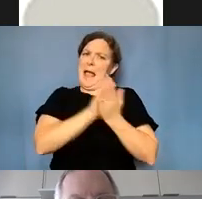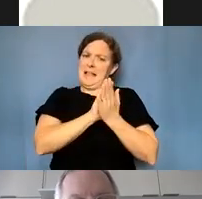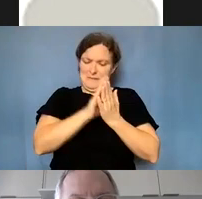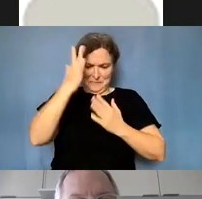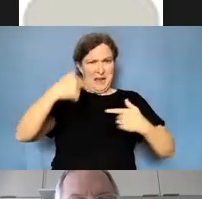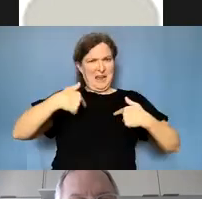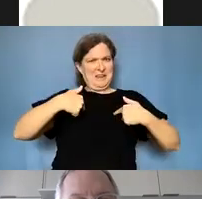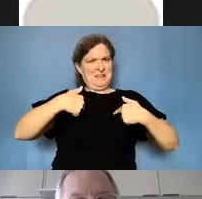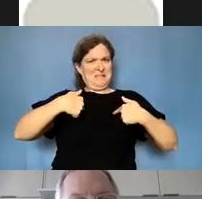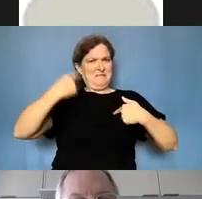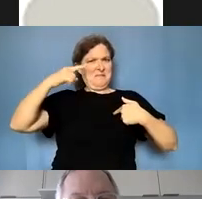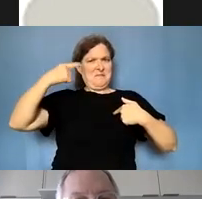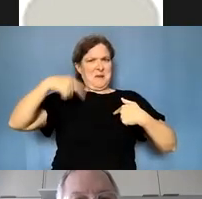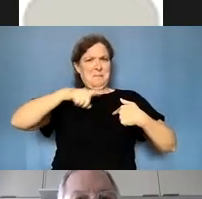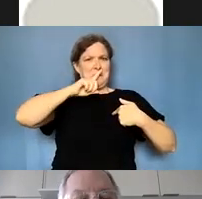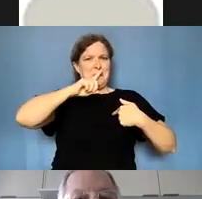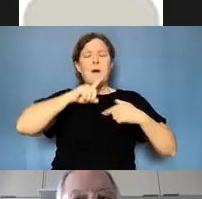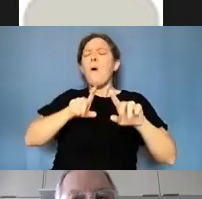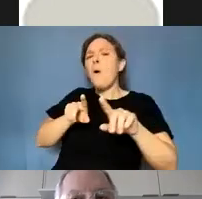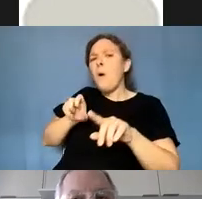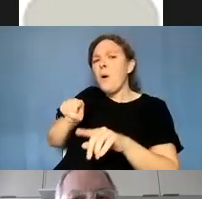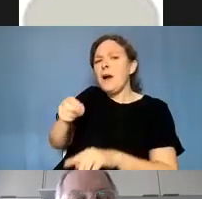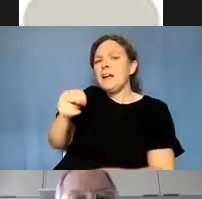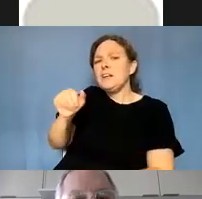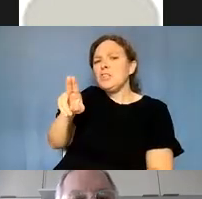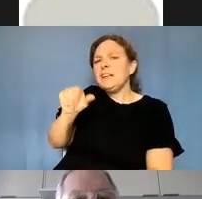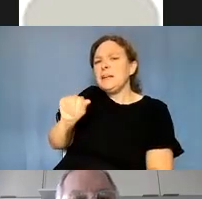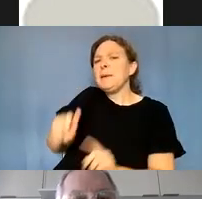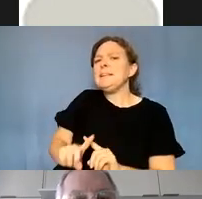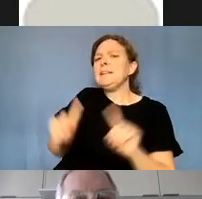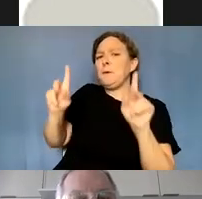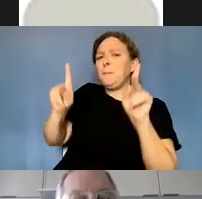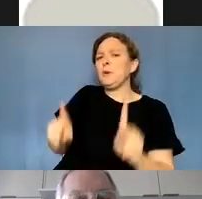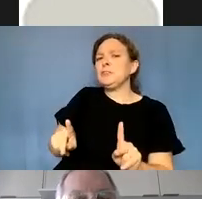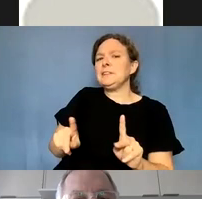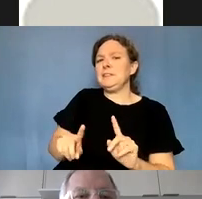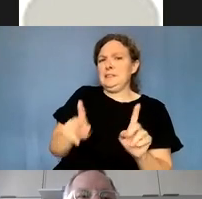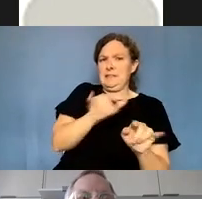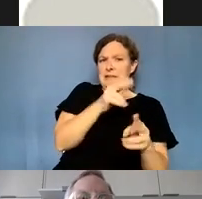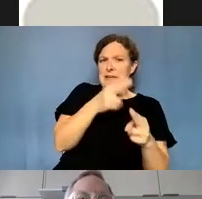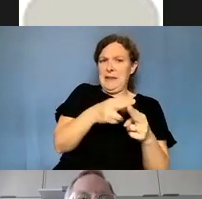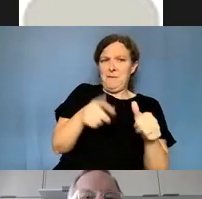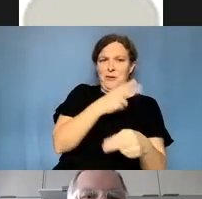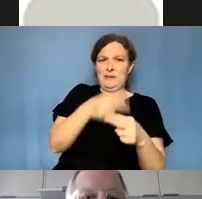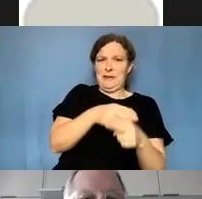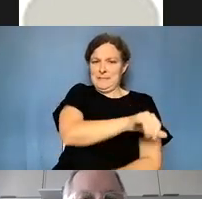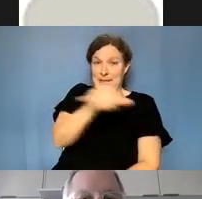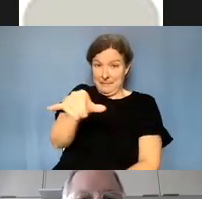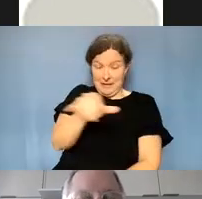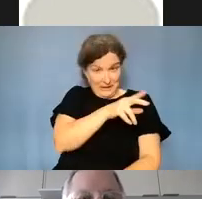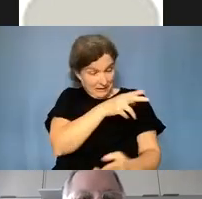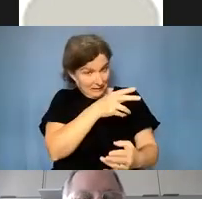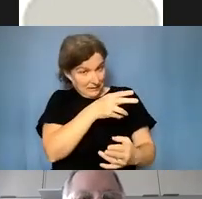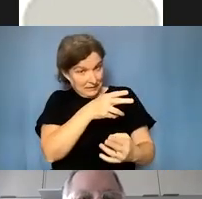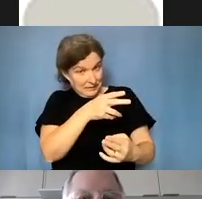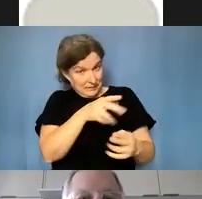up there. Oh, that's okay. It might just be a different Julie. So don't worry. Okay. Well, does she have the same name as my